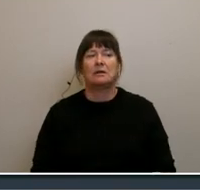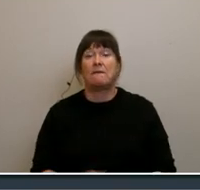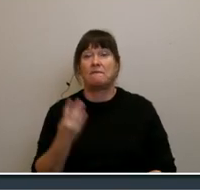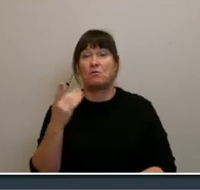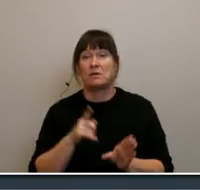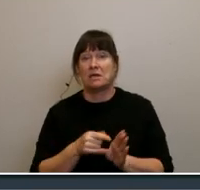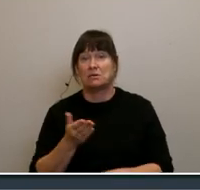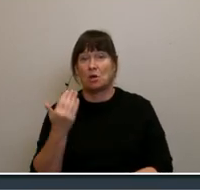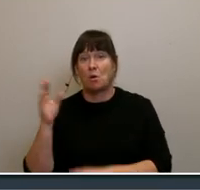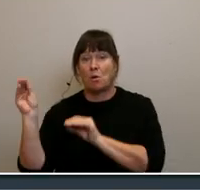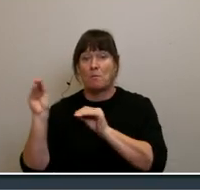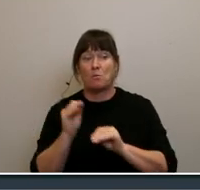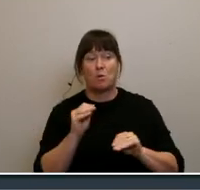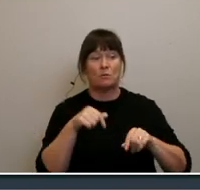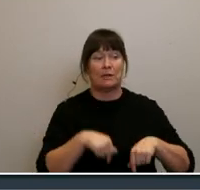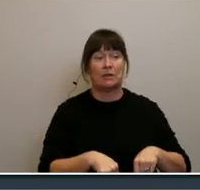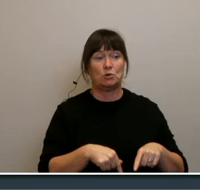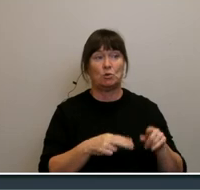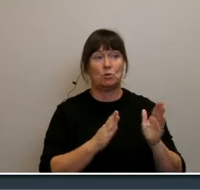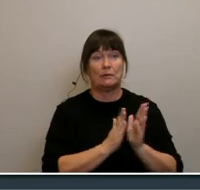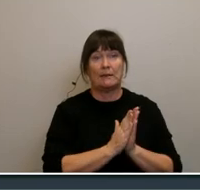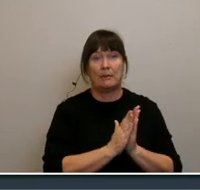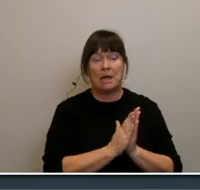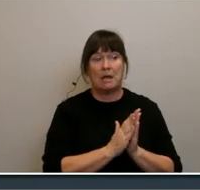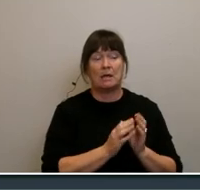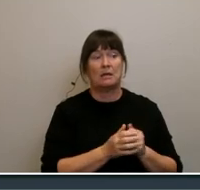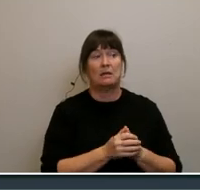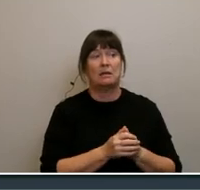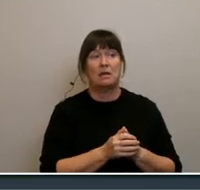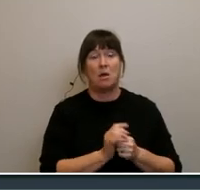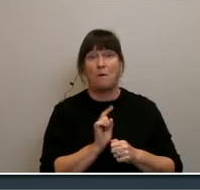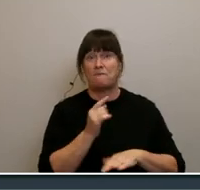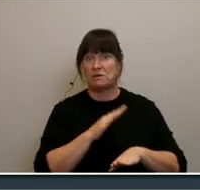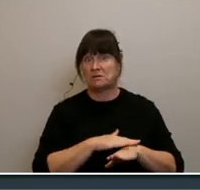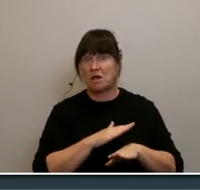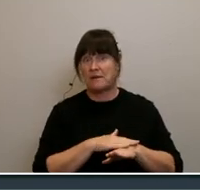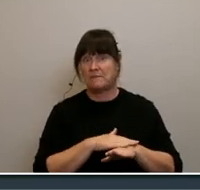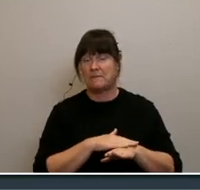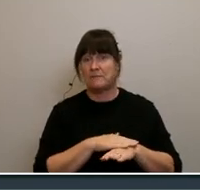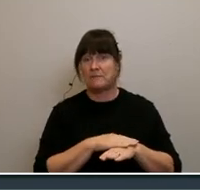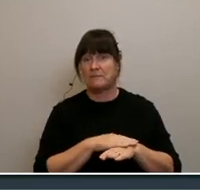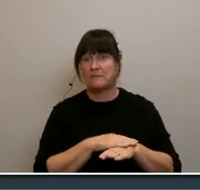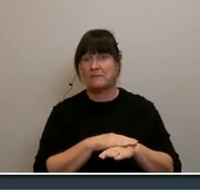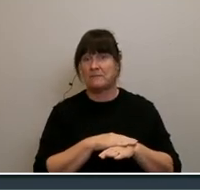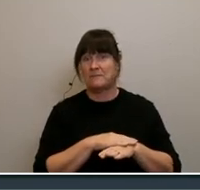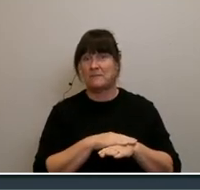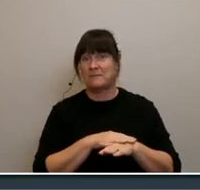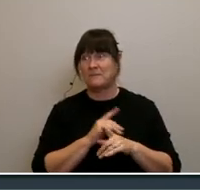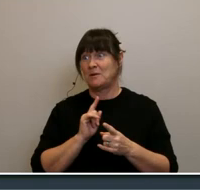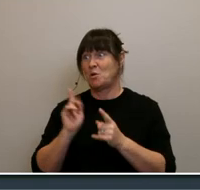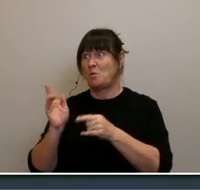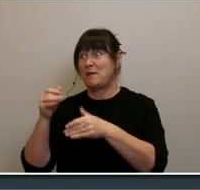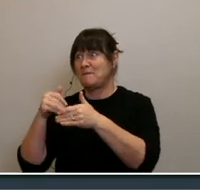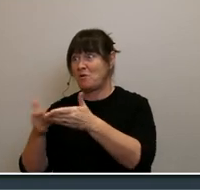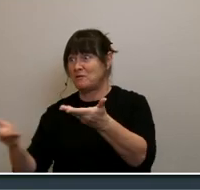4 years ago, I moved to Napier, and this is the first time I've been on this side of